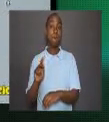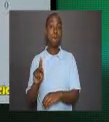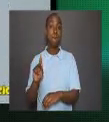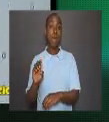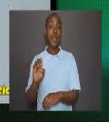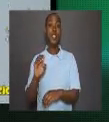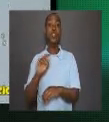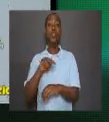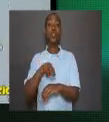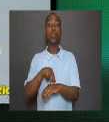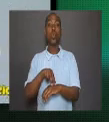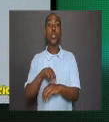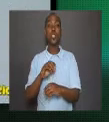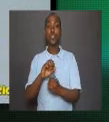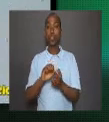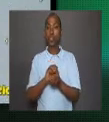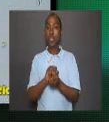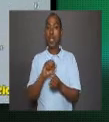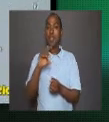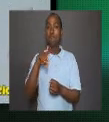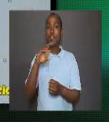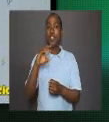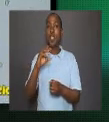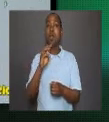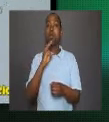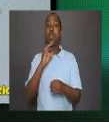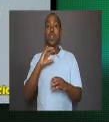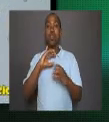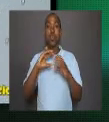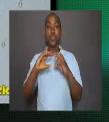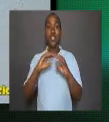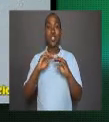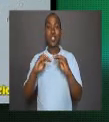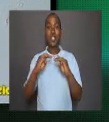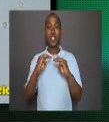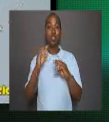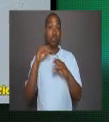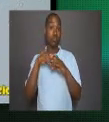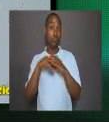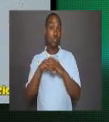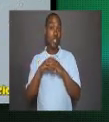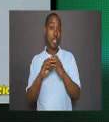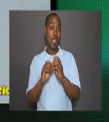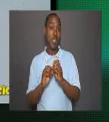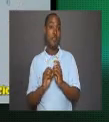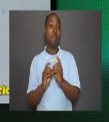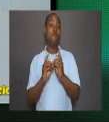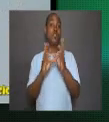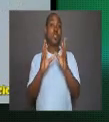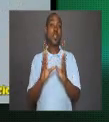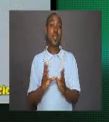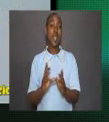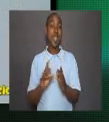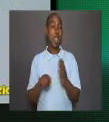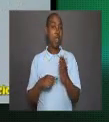higher water concentration inside the cells will diffuse out, causing the